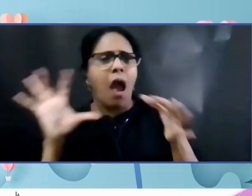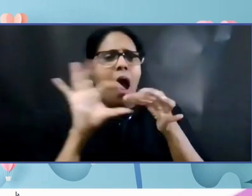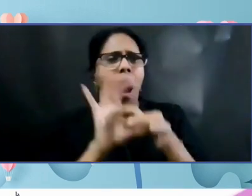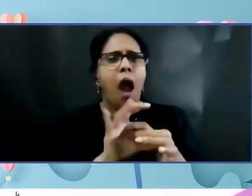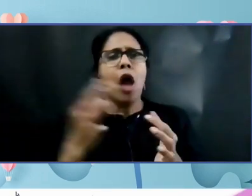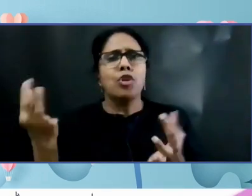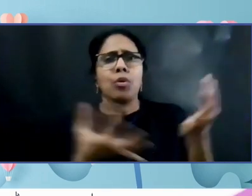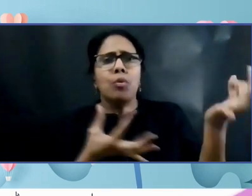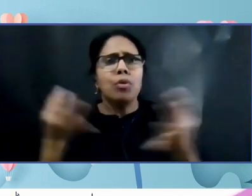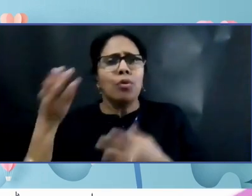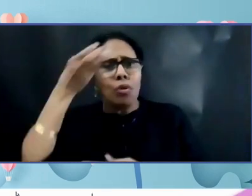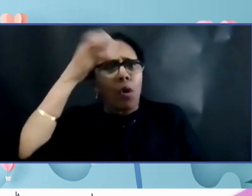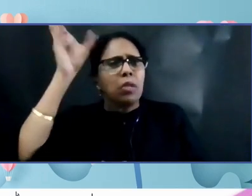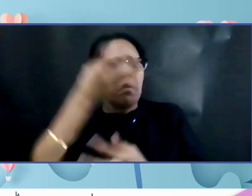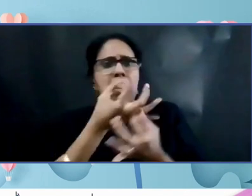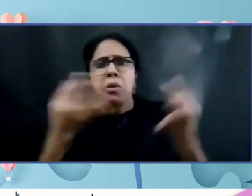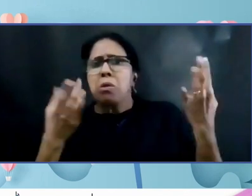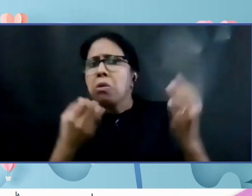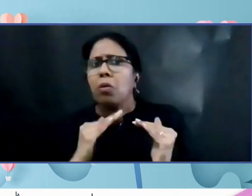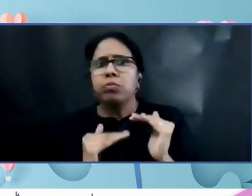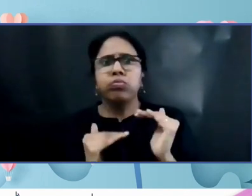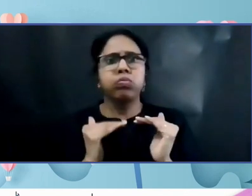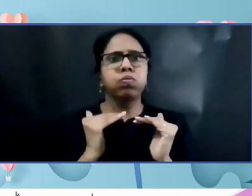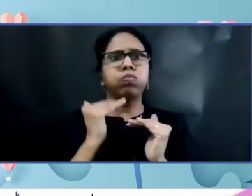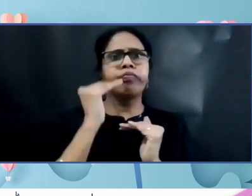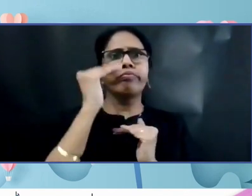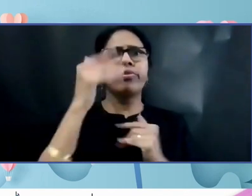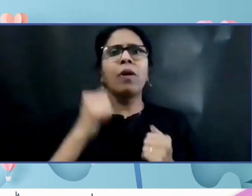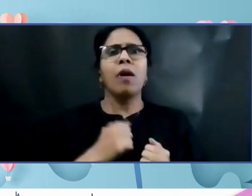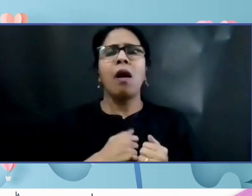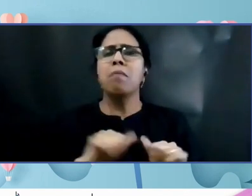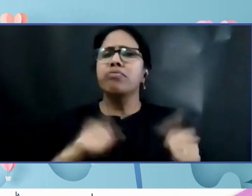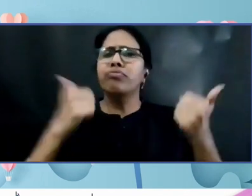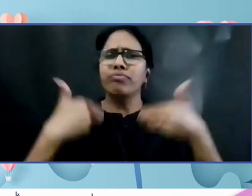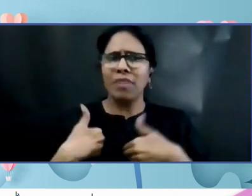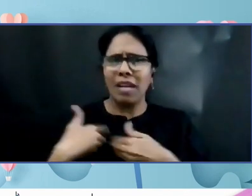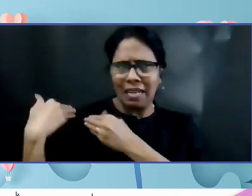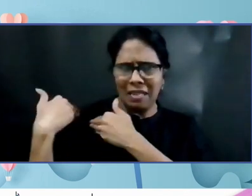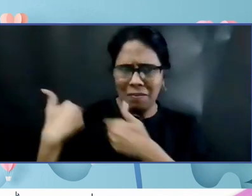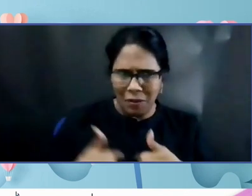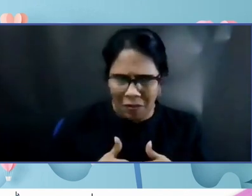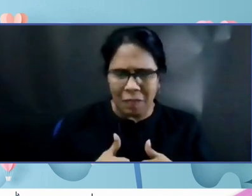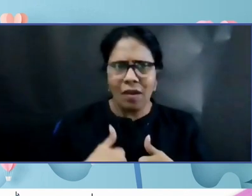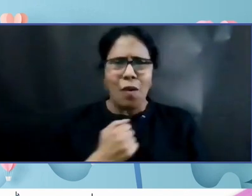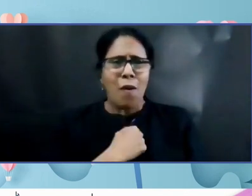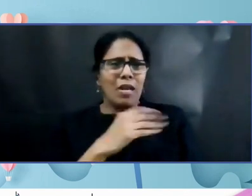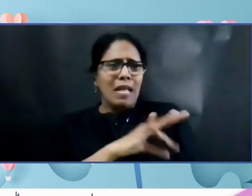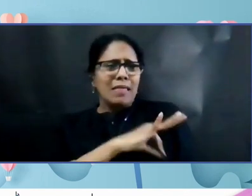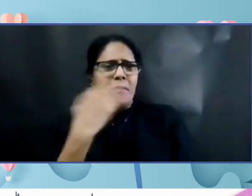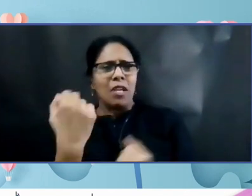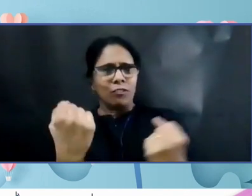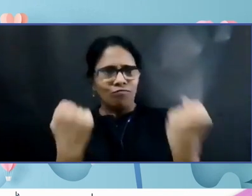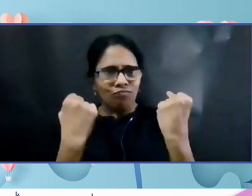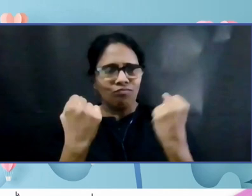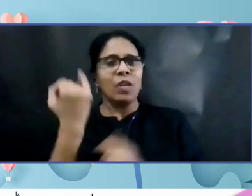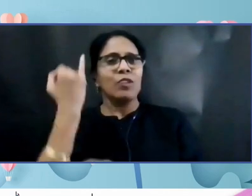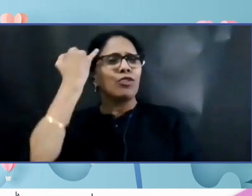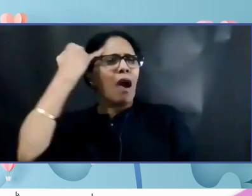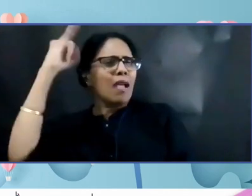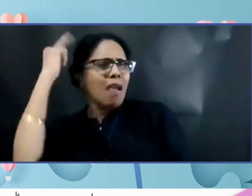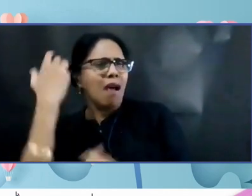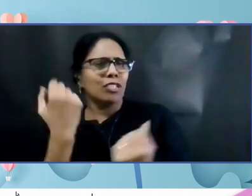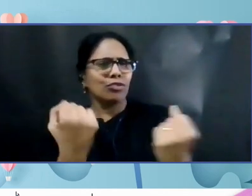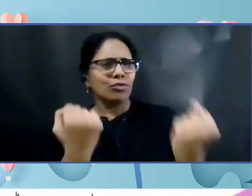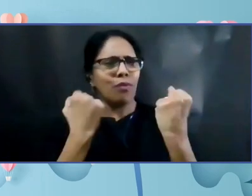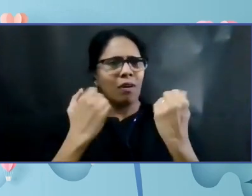level. Our spirits are strong. Our ideas are strong.